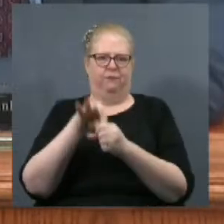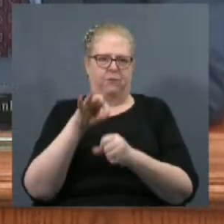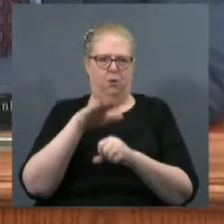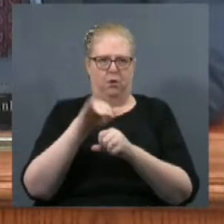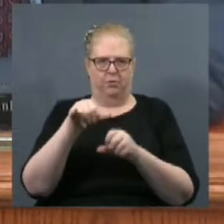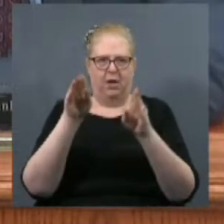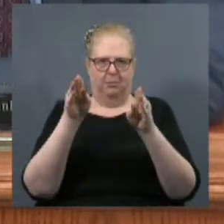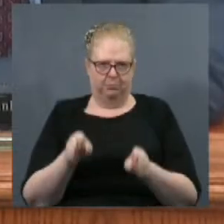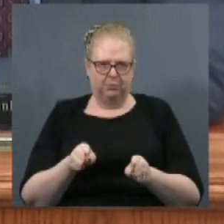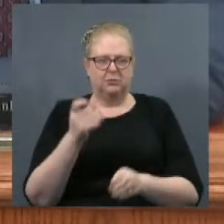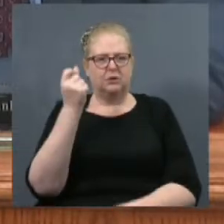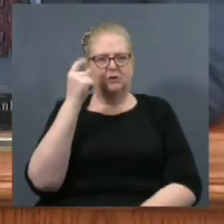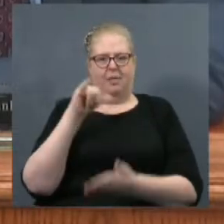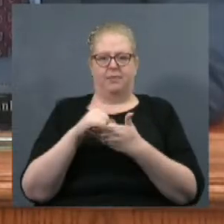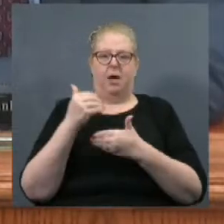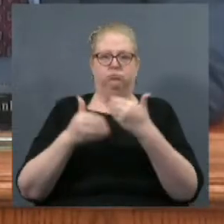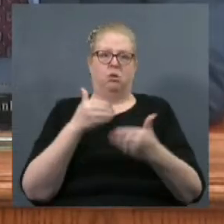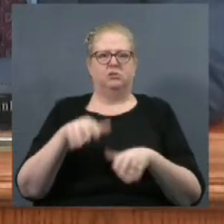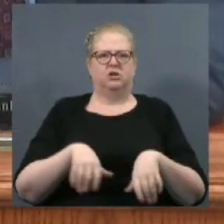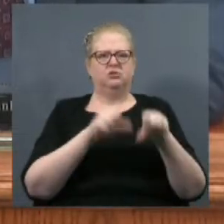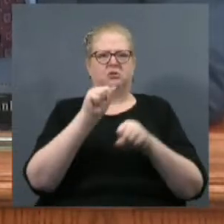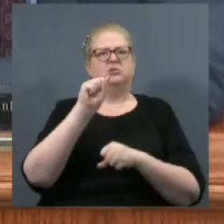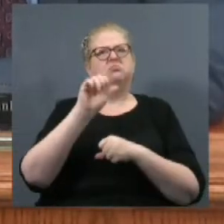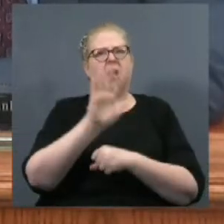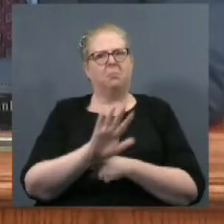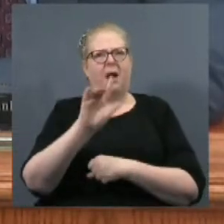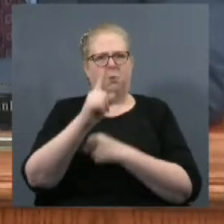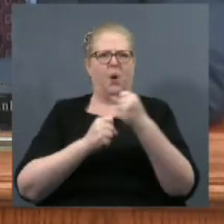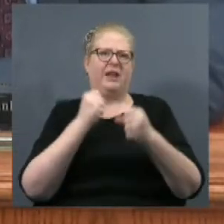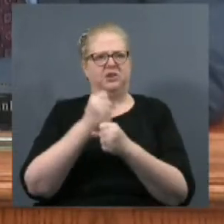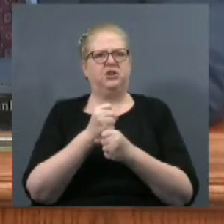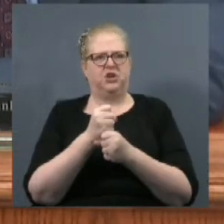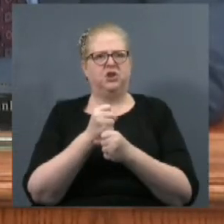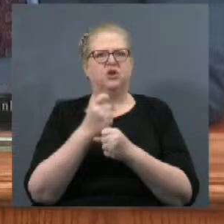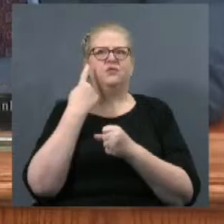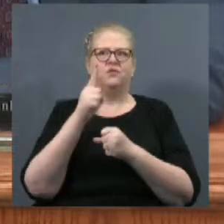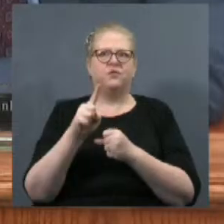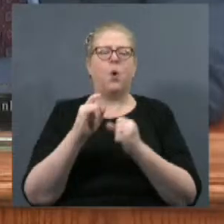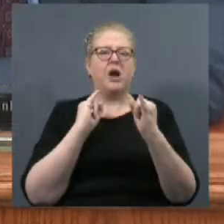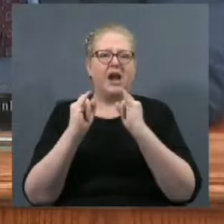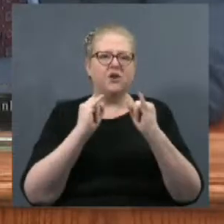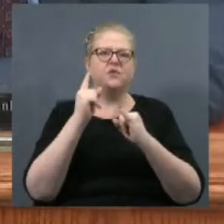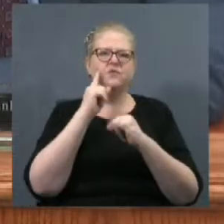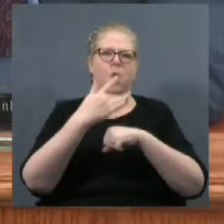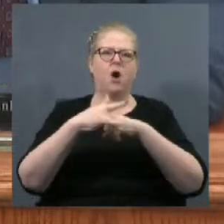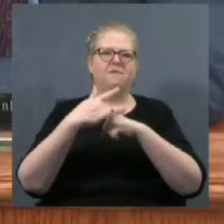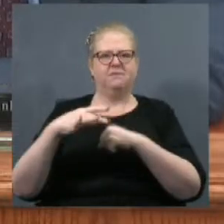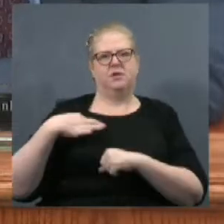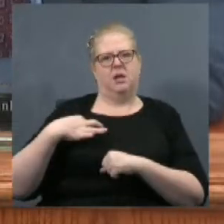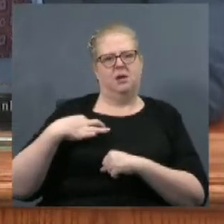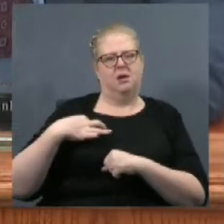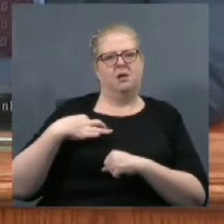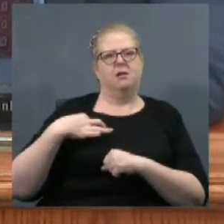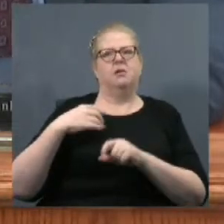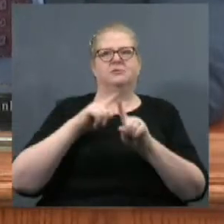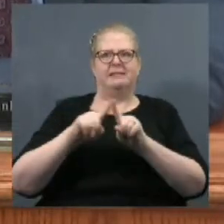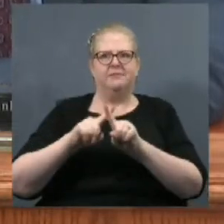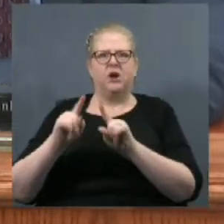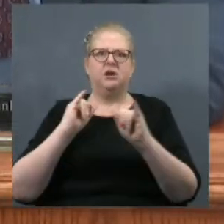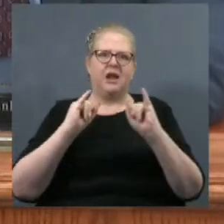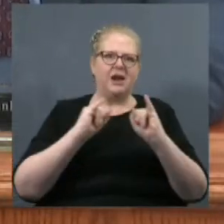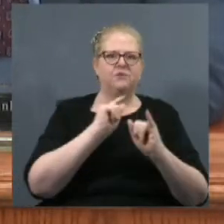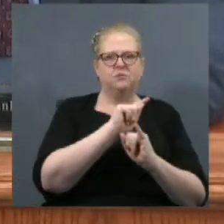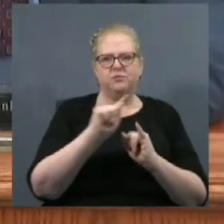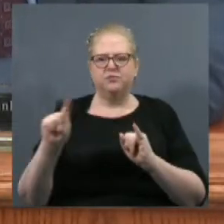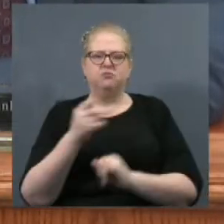did take about a year as it relates to the available people that were available and gone through that process through a number of different interviews that you